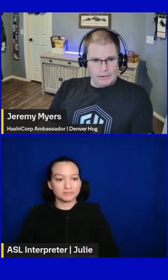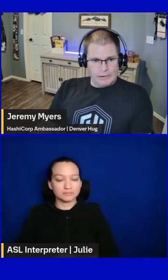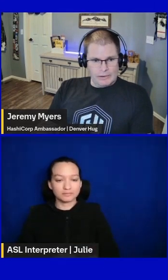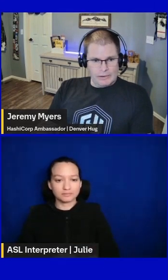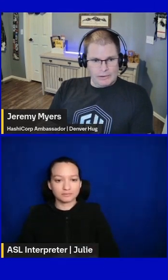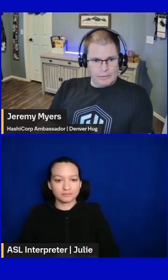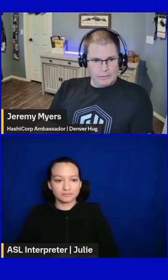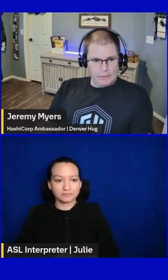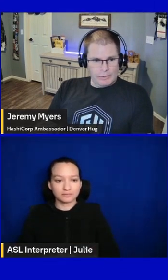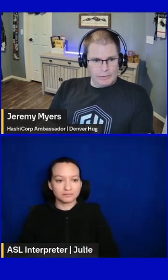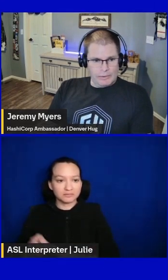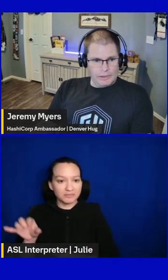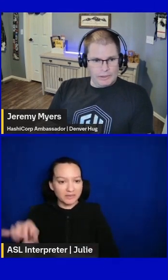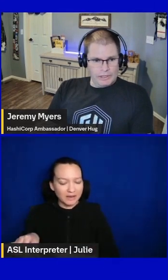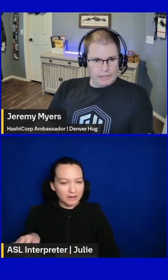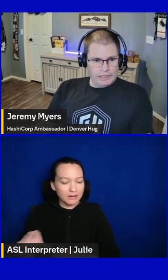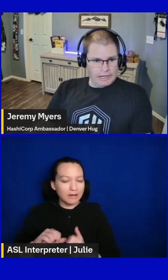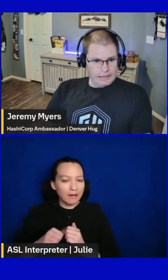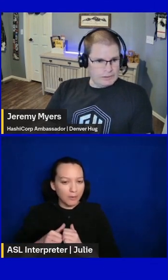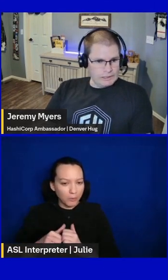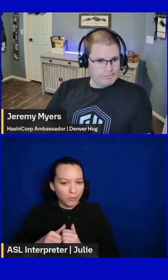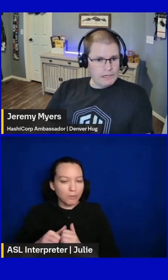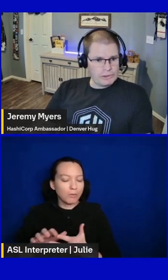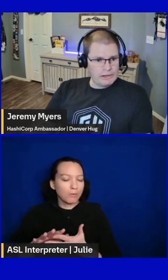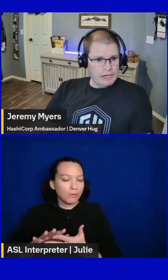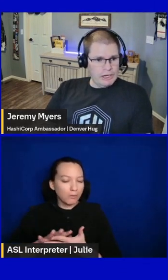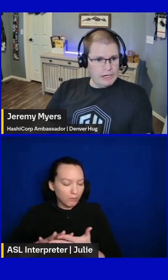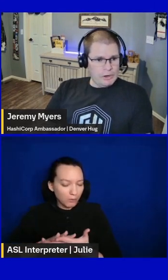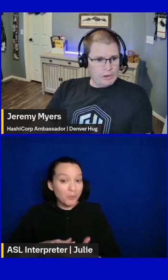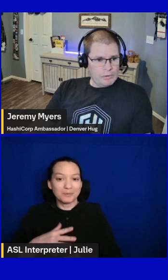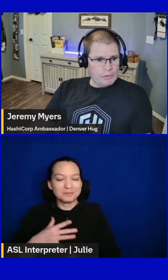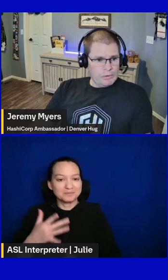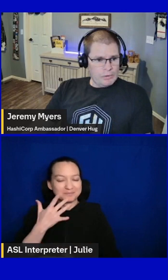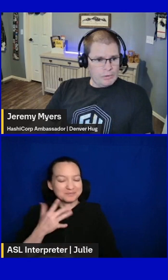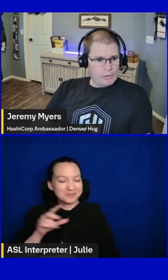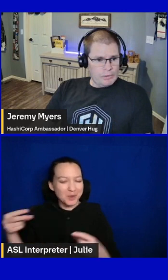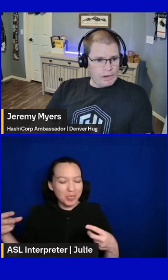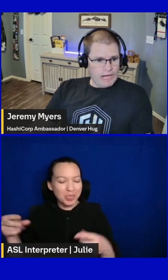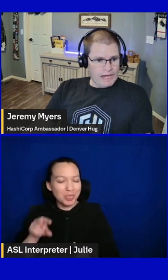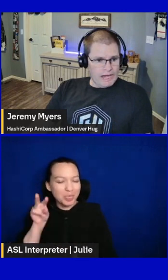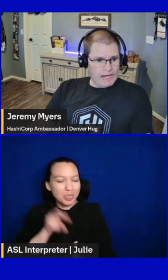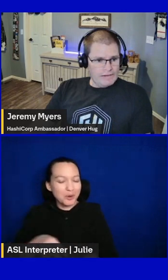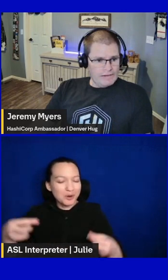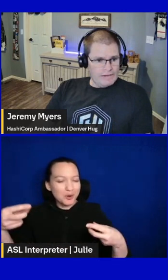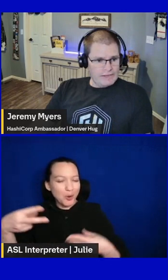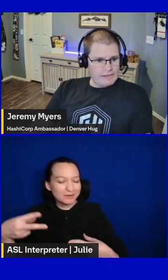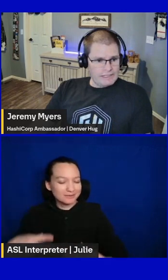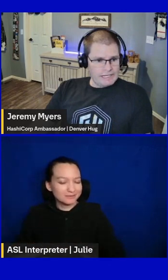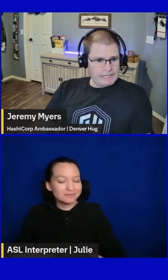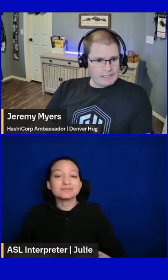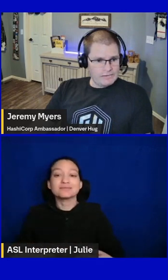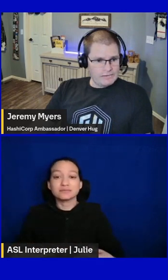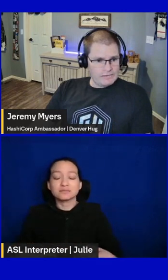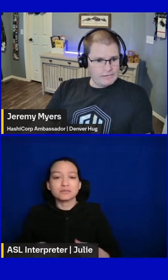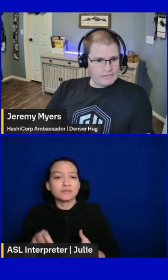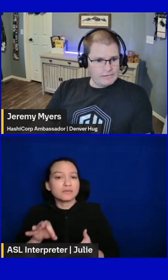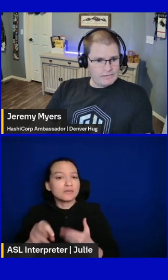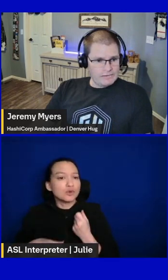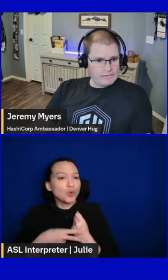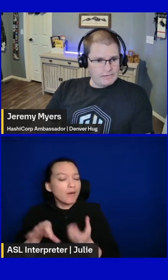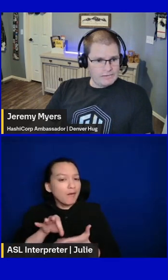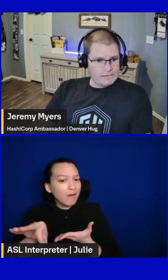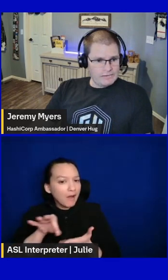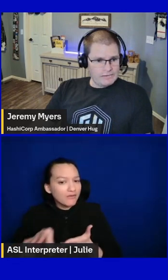That's how we like it. So let's look at code. In our storage account, we have a